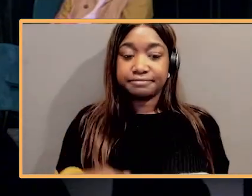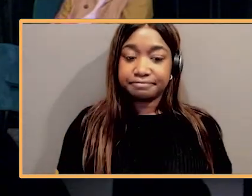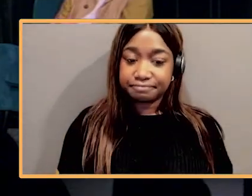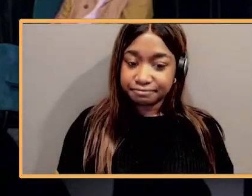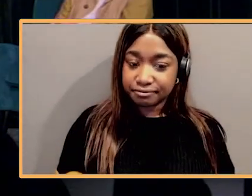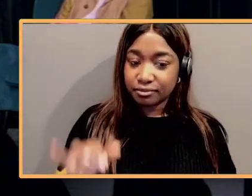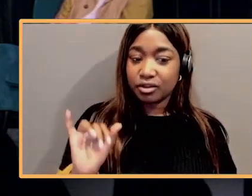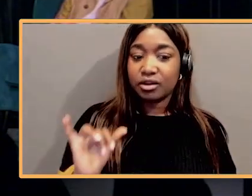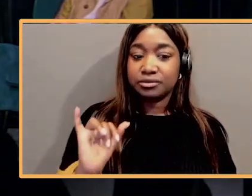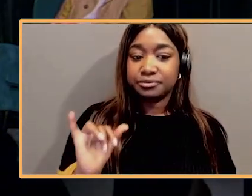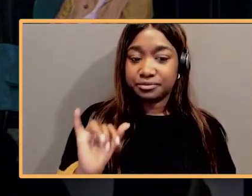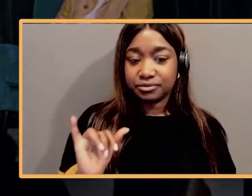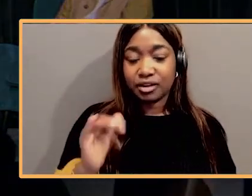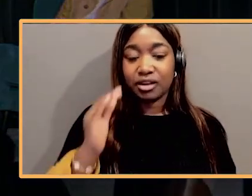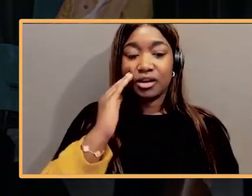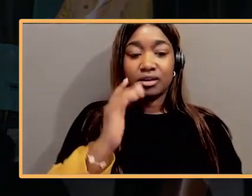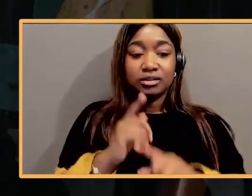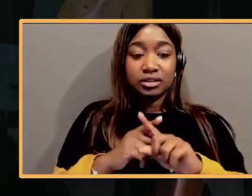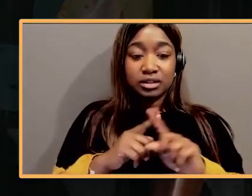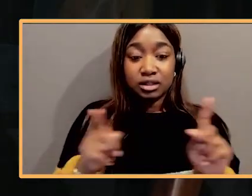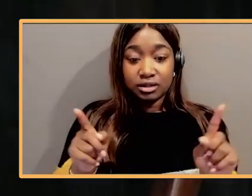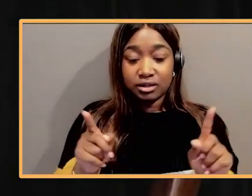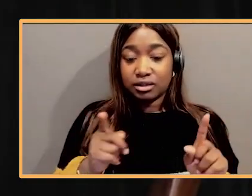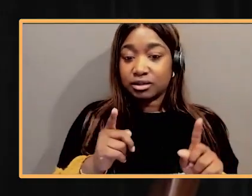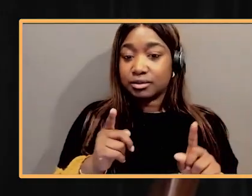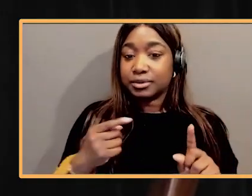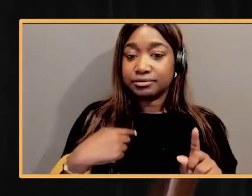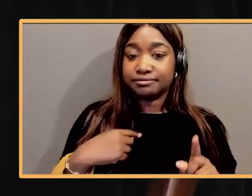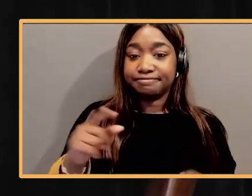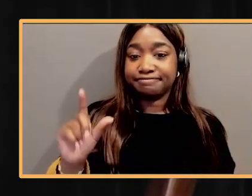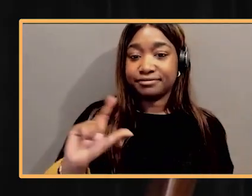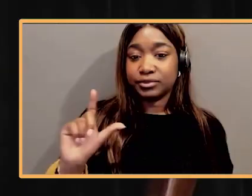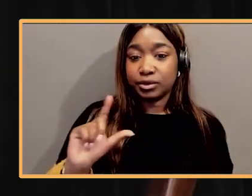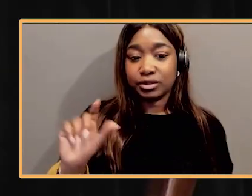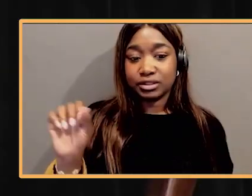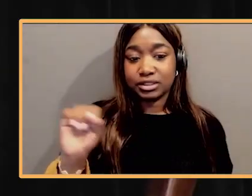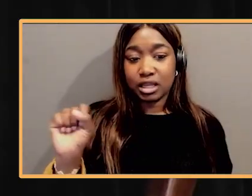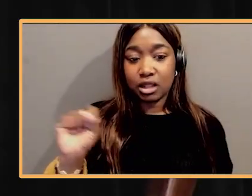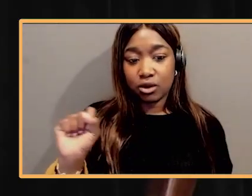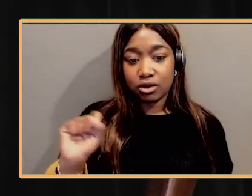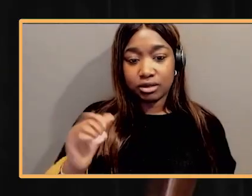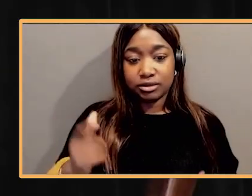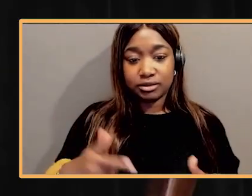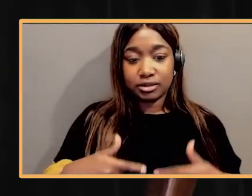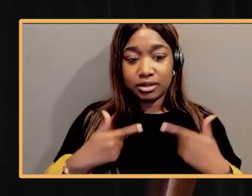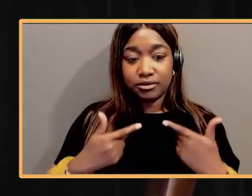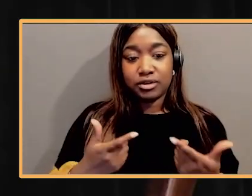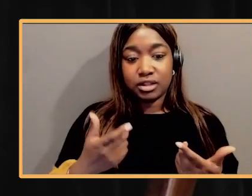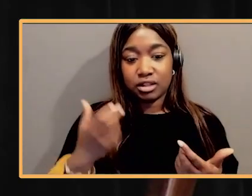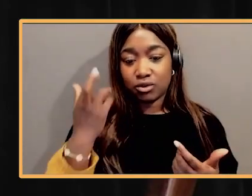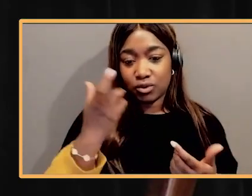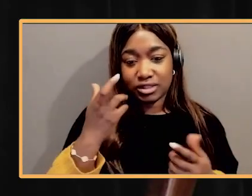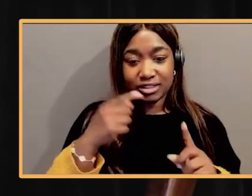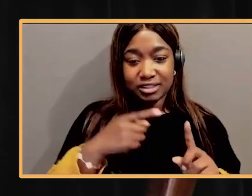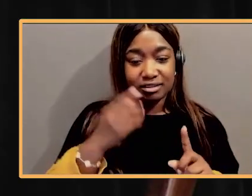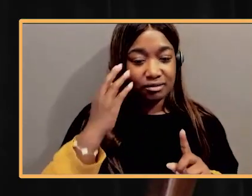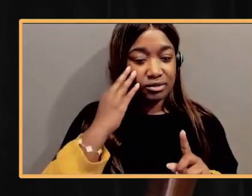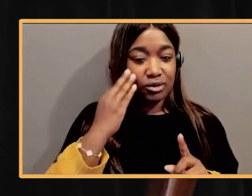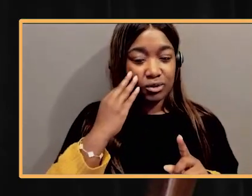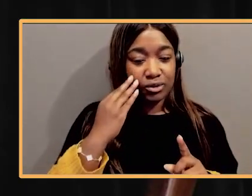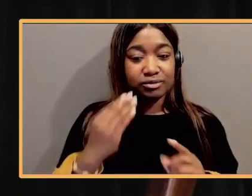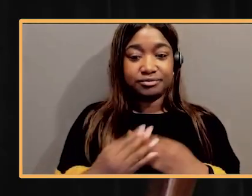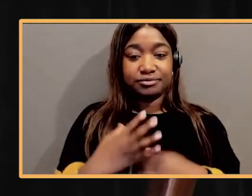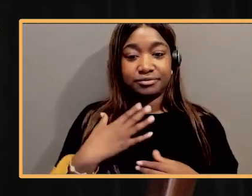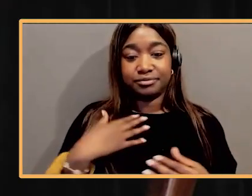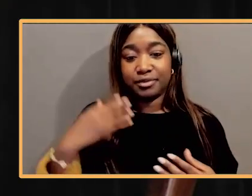liberal Seattle is the reason for this, but I love how so many young humans that I know in